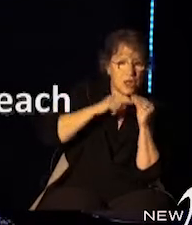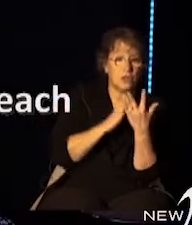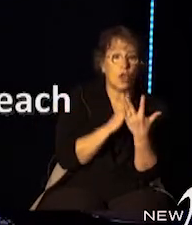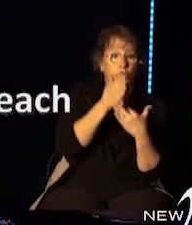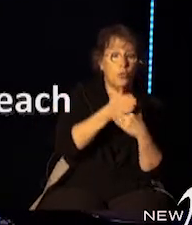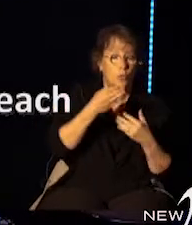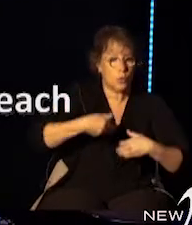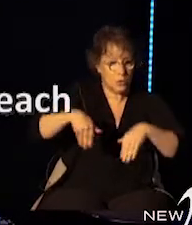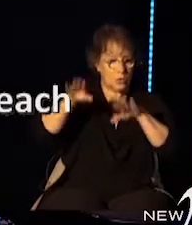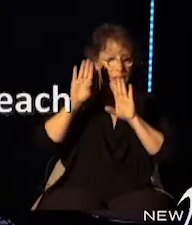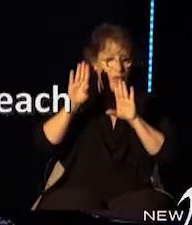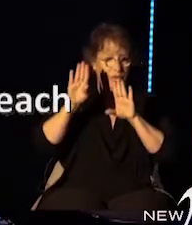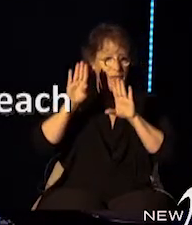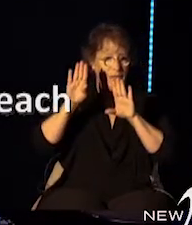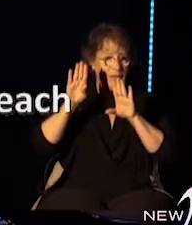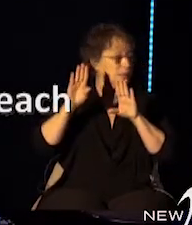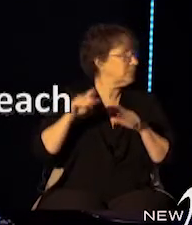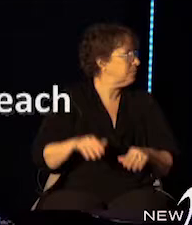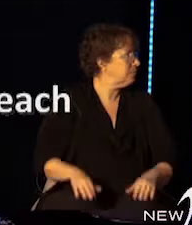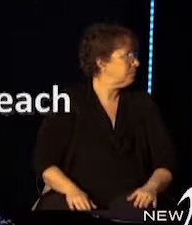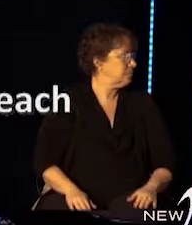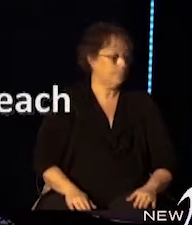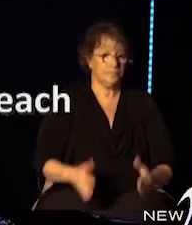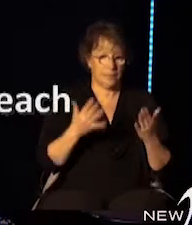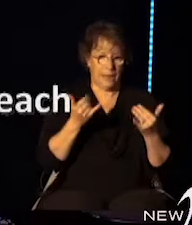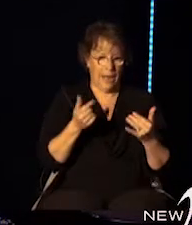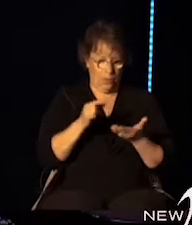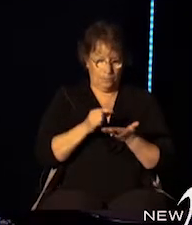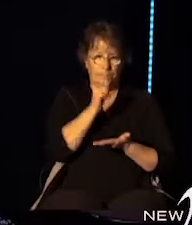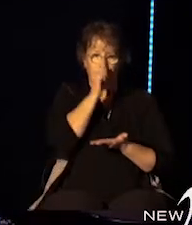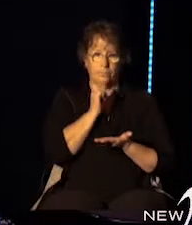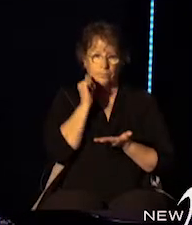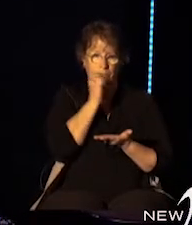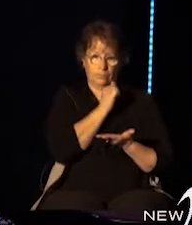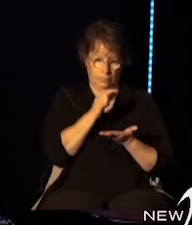Go ahead and get these communion cups, if you would, please.